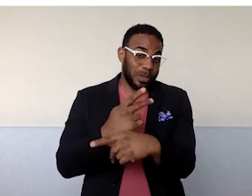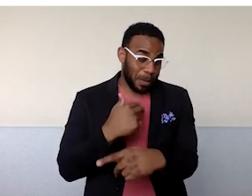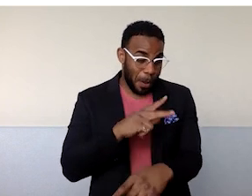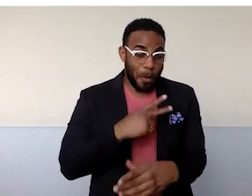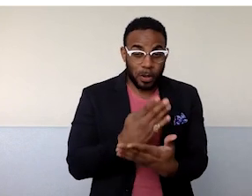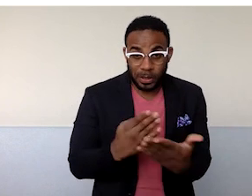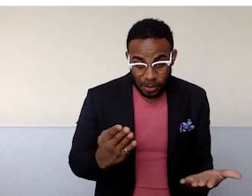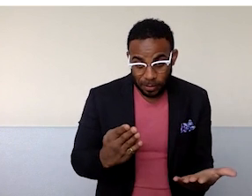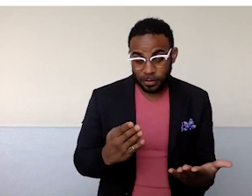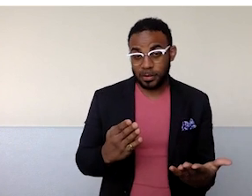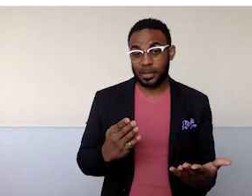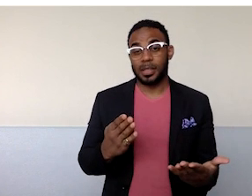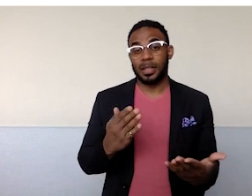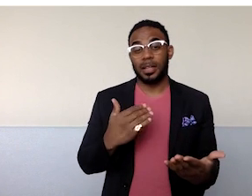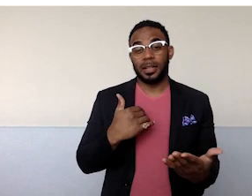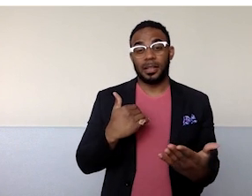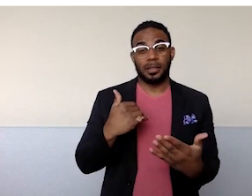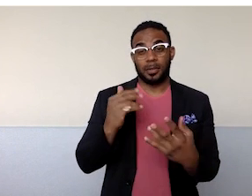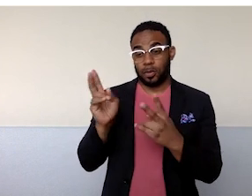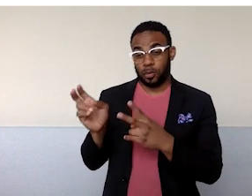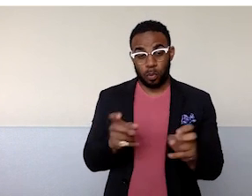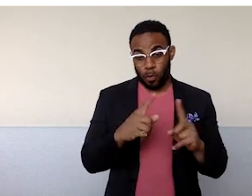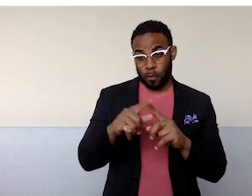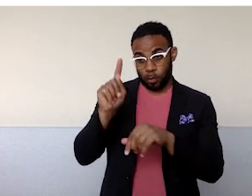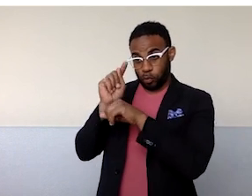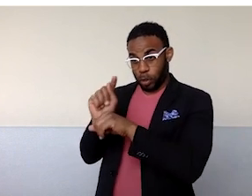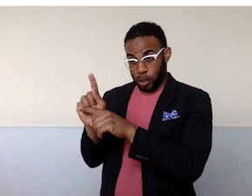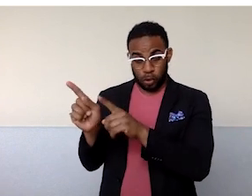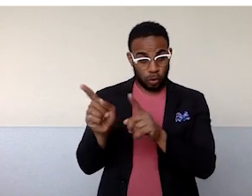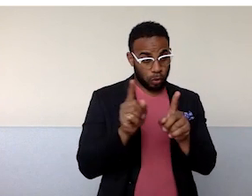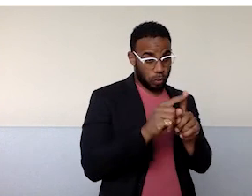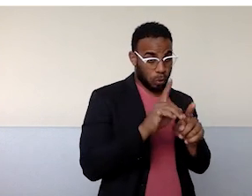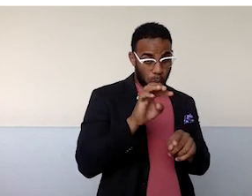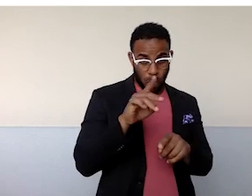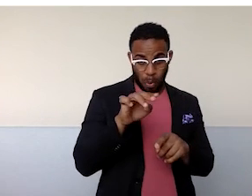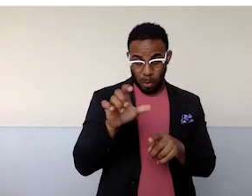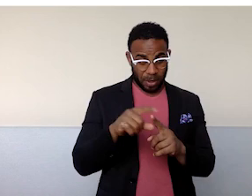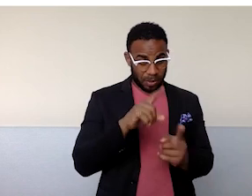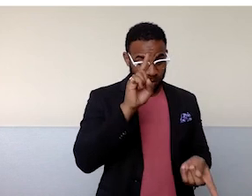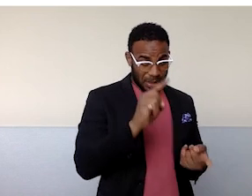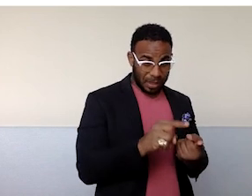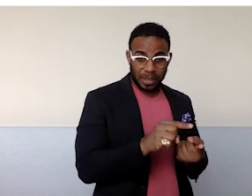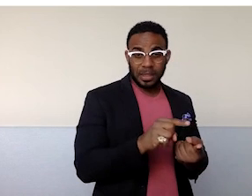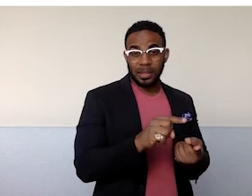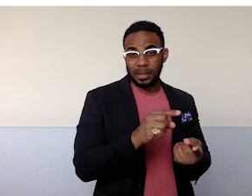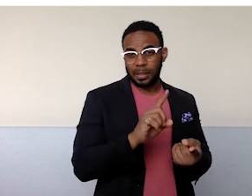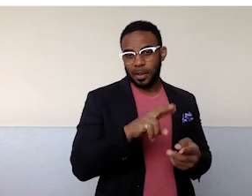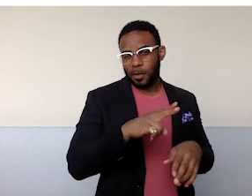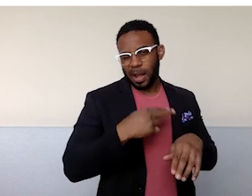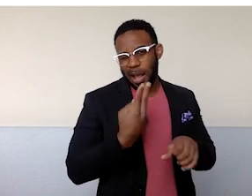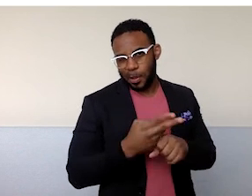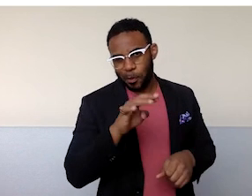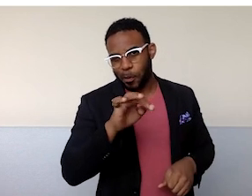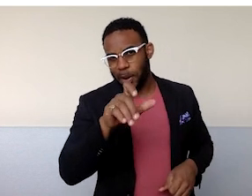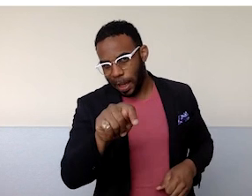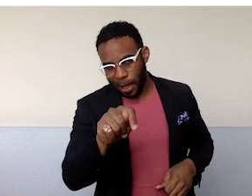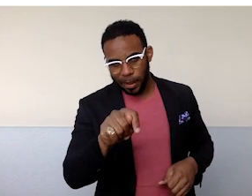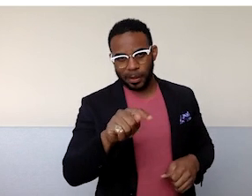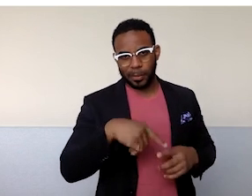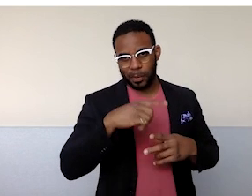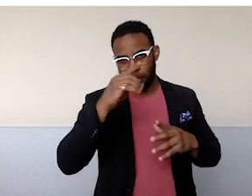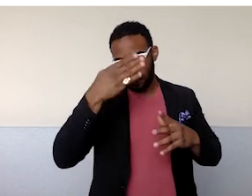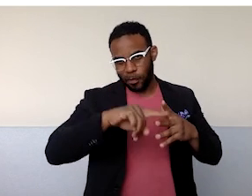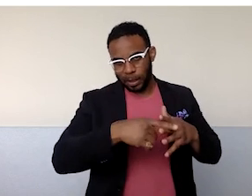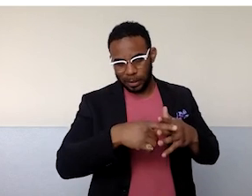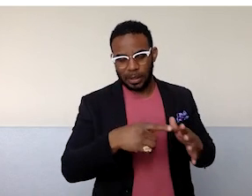stuff, migrated from traditional CMSs like WordPress down to Headless CMS. And of course, I use React and for my front end and all of that.